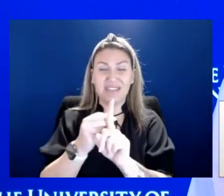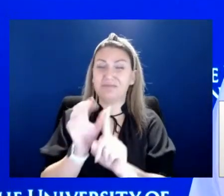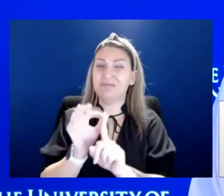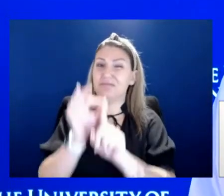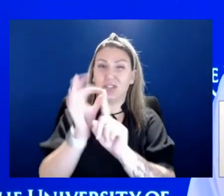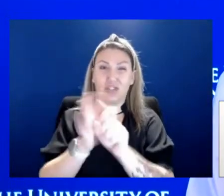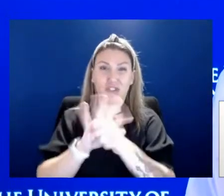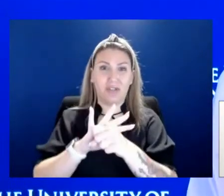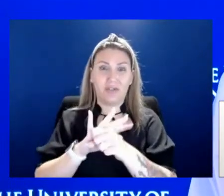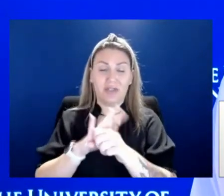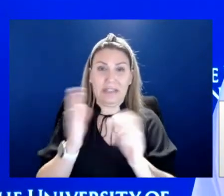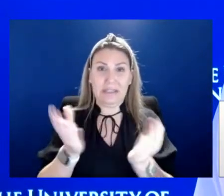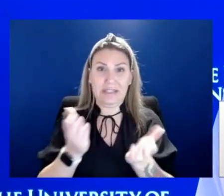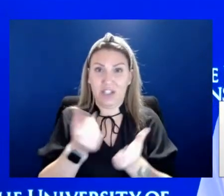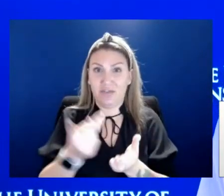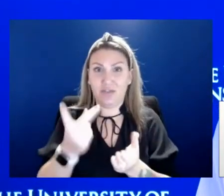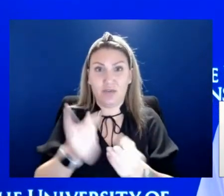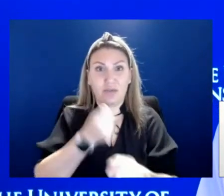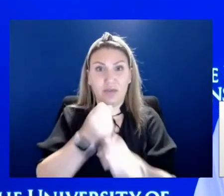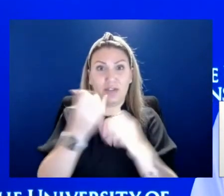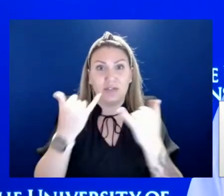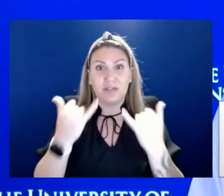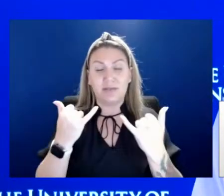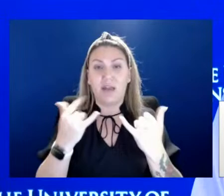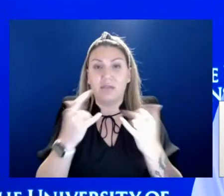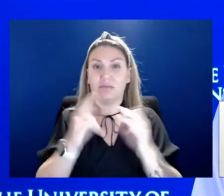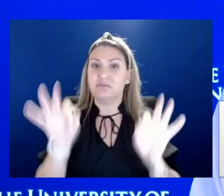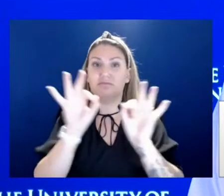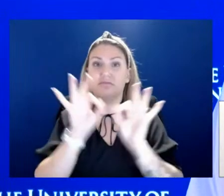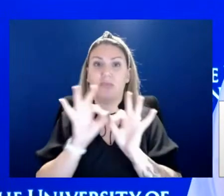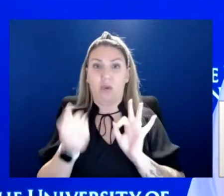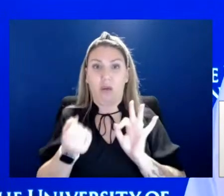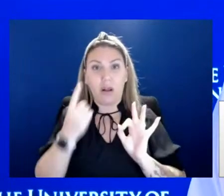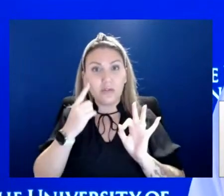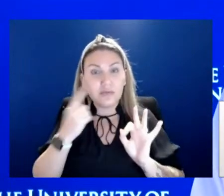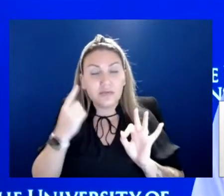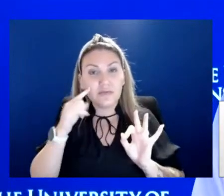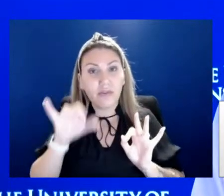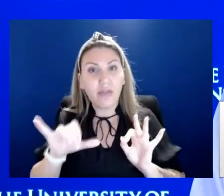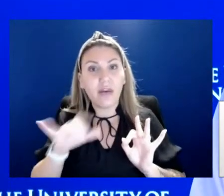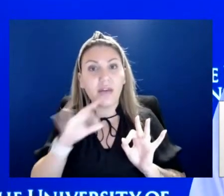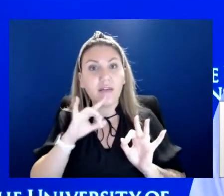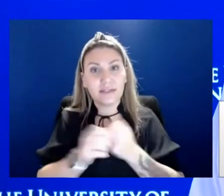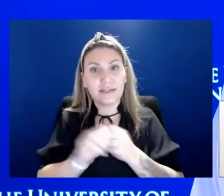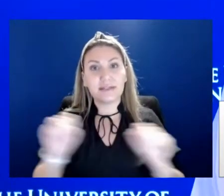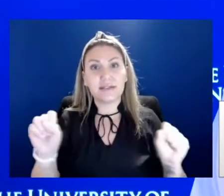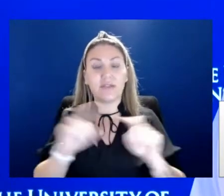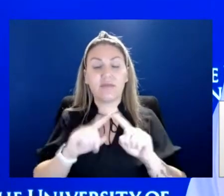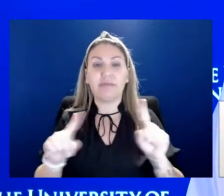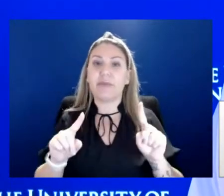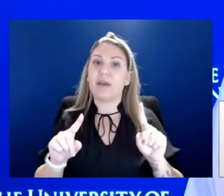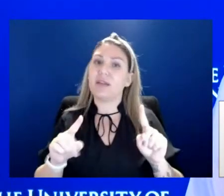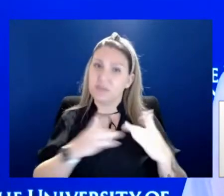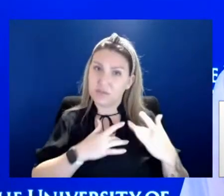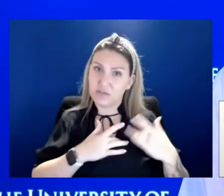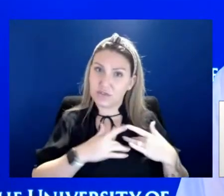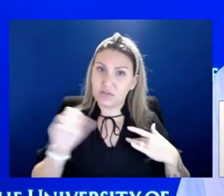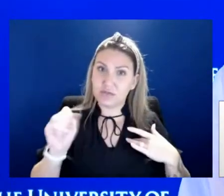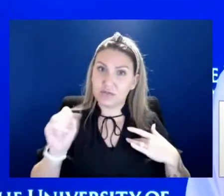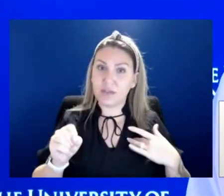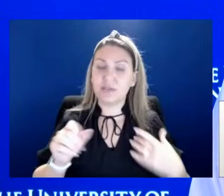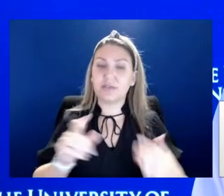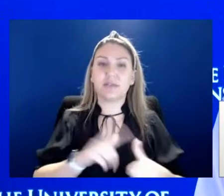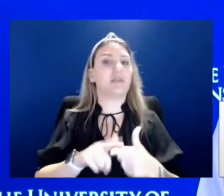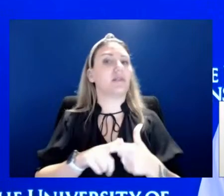for a couple of years. I think it's important to understand that they are safe, but it certainly is concerning. And then again, what